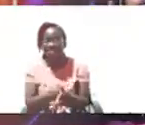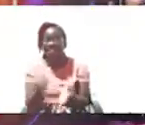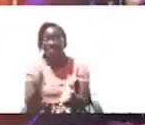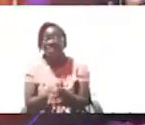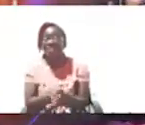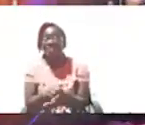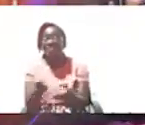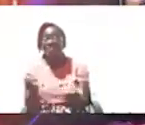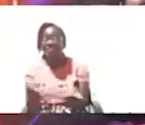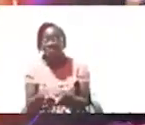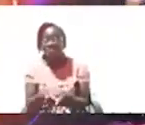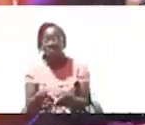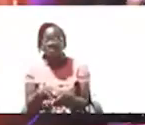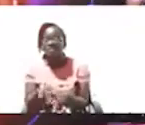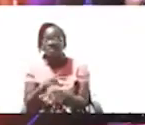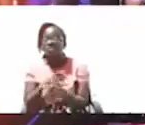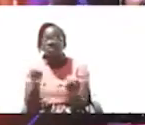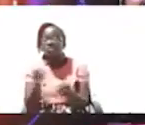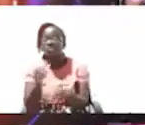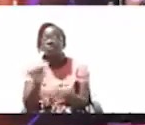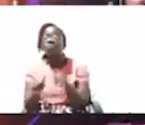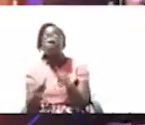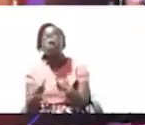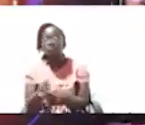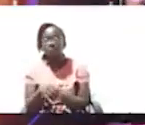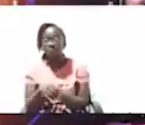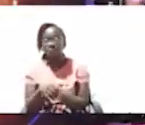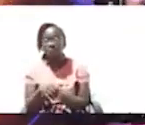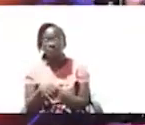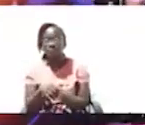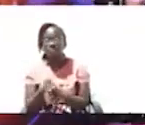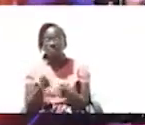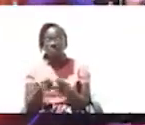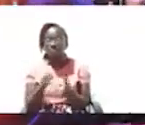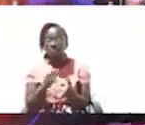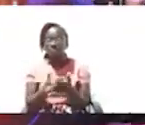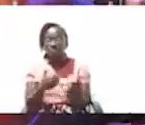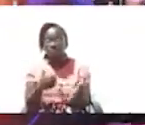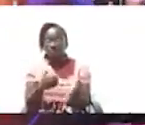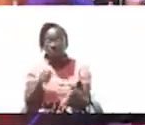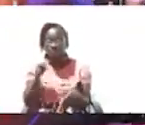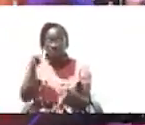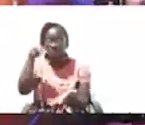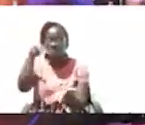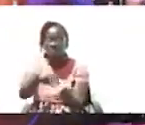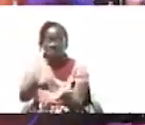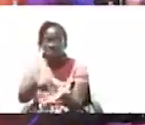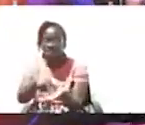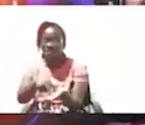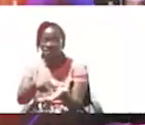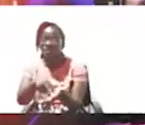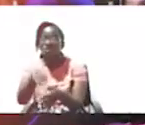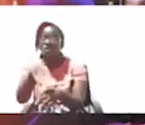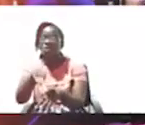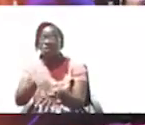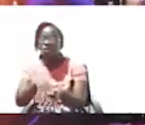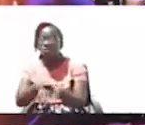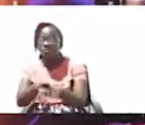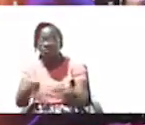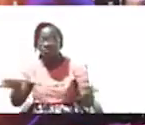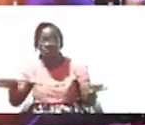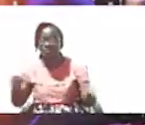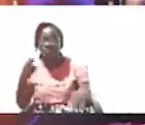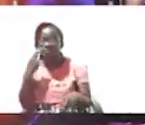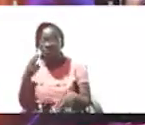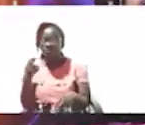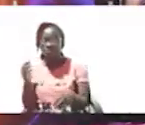ground. So he will put his foot there, that he's putting it on a flat land, and he'll